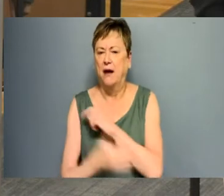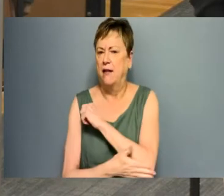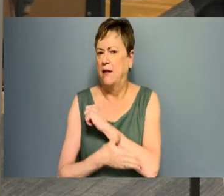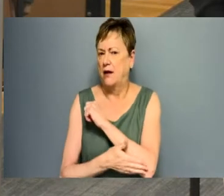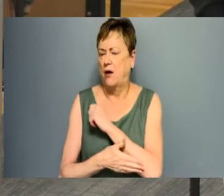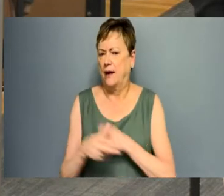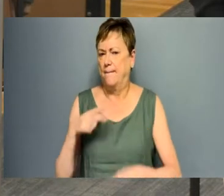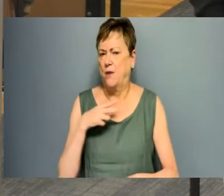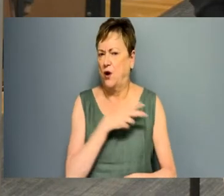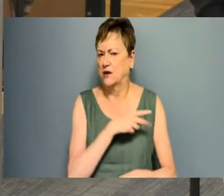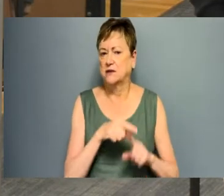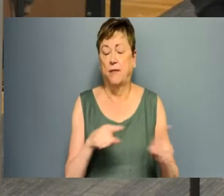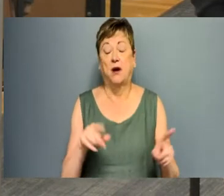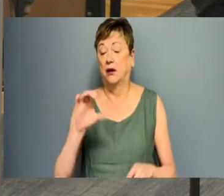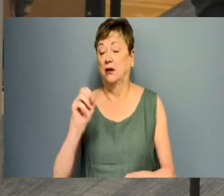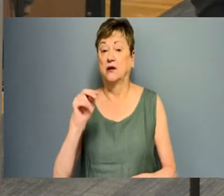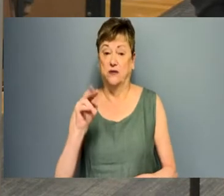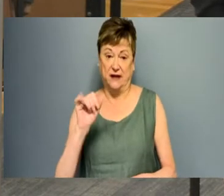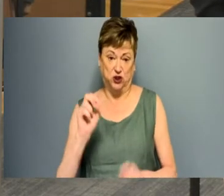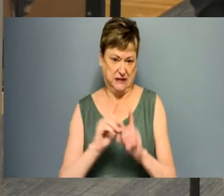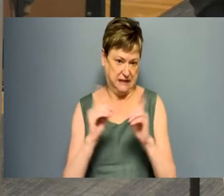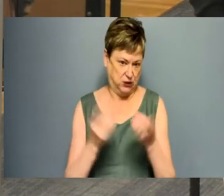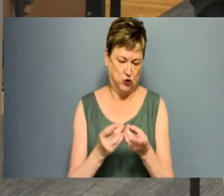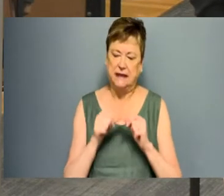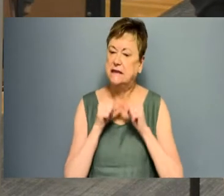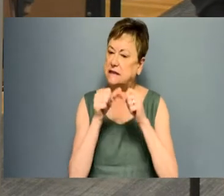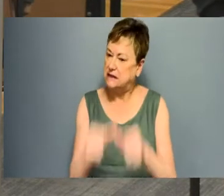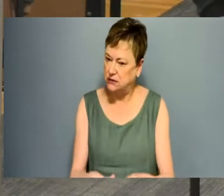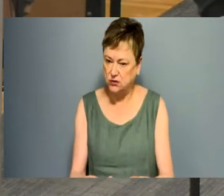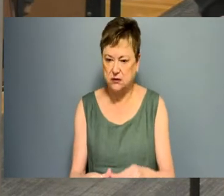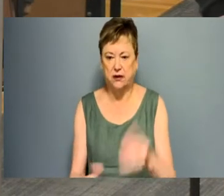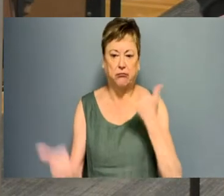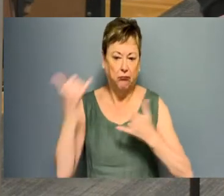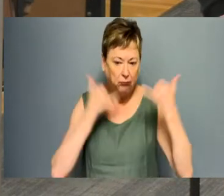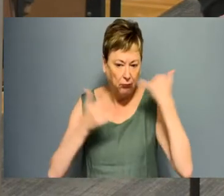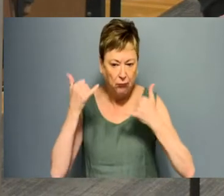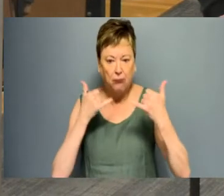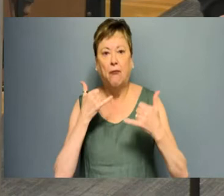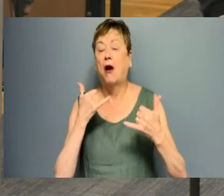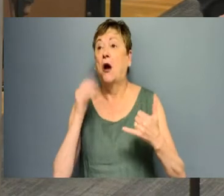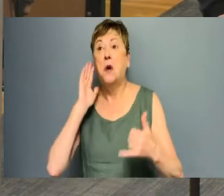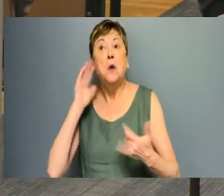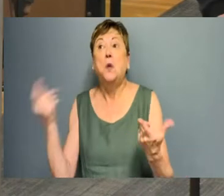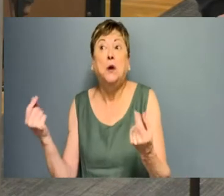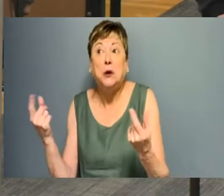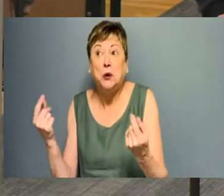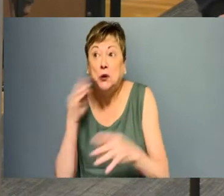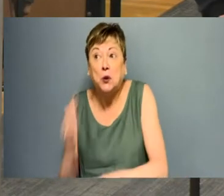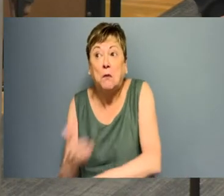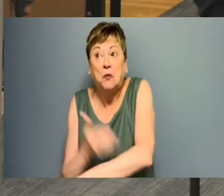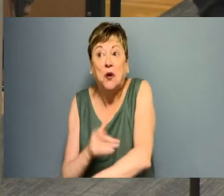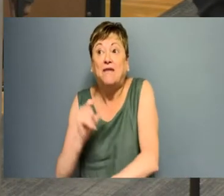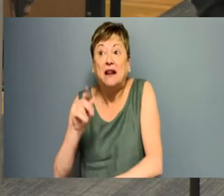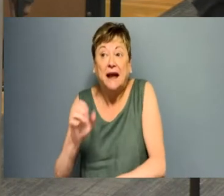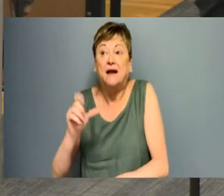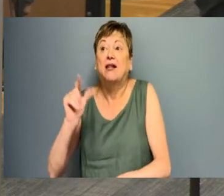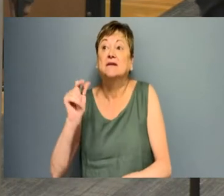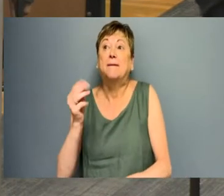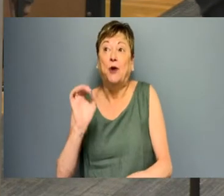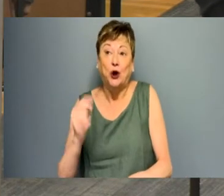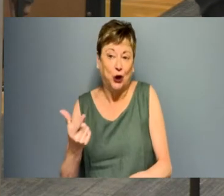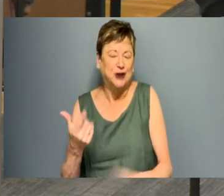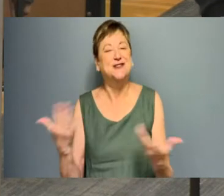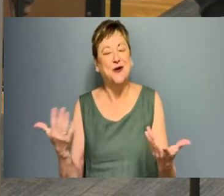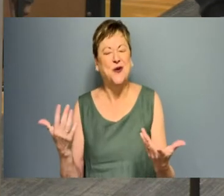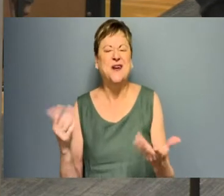department, but the conservation district gets continuous phone calls asking, when are we going to do something to improve Lake Luxembourg? So this has